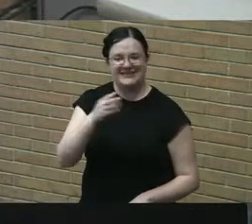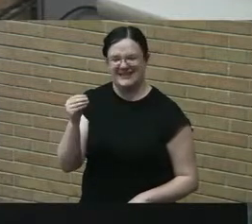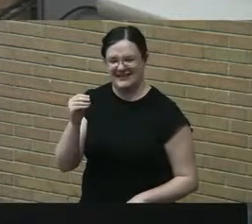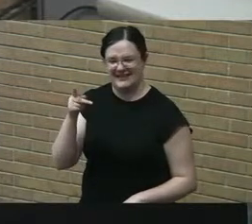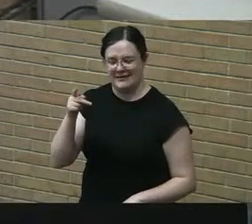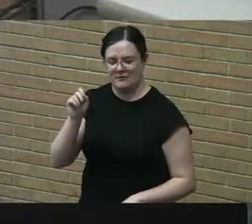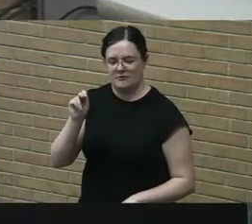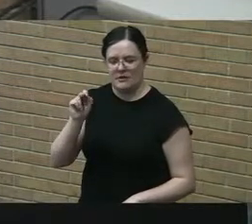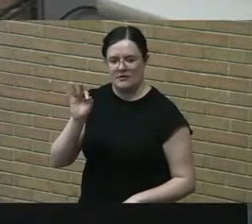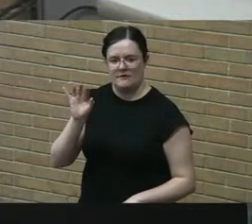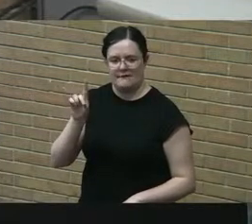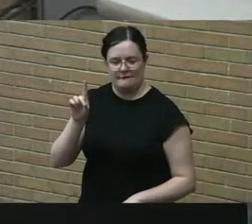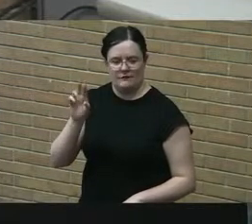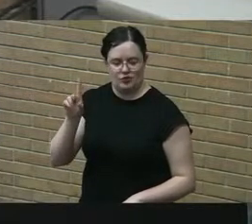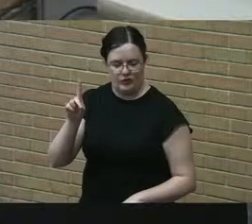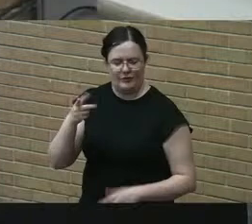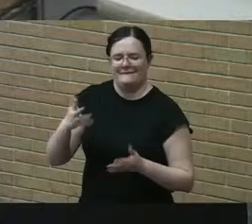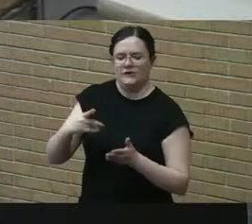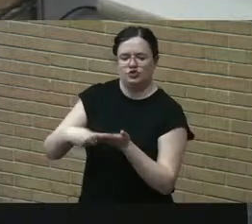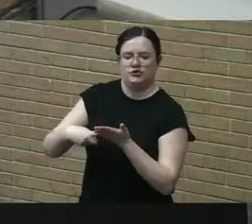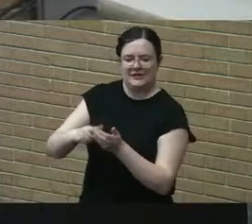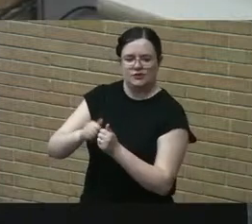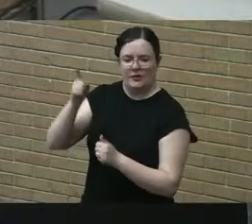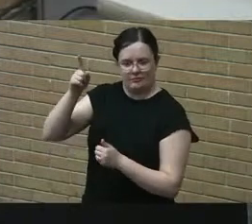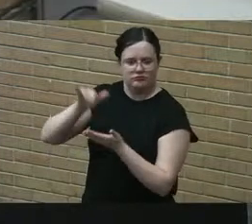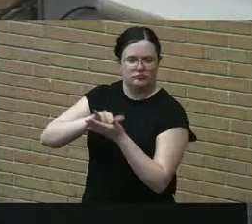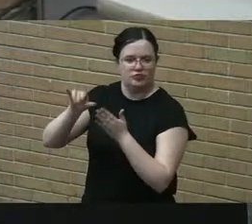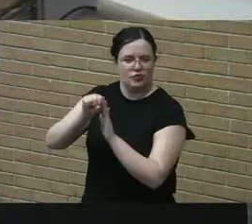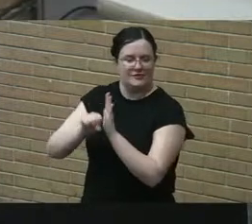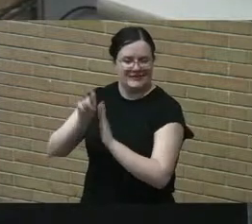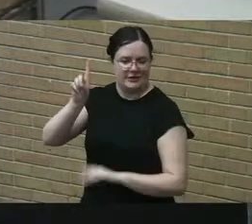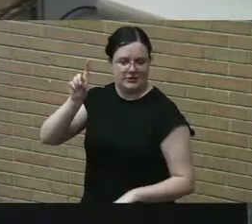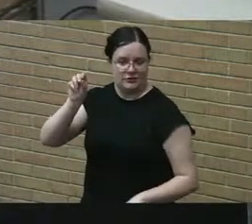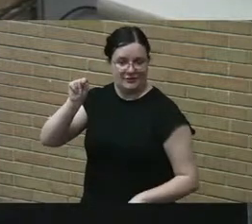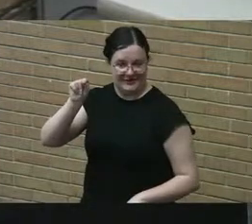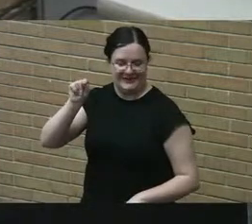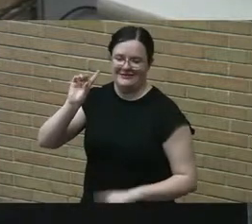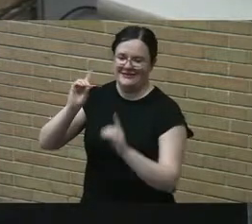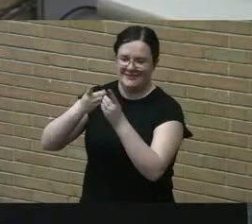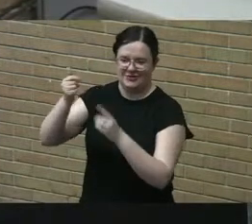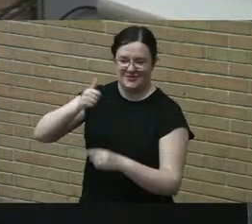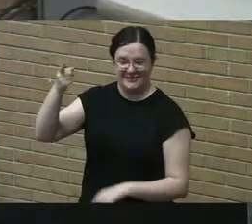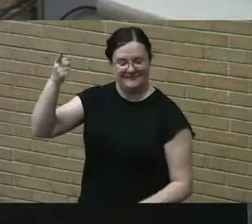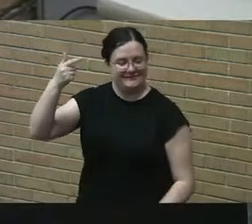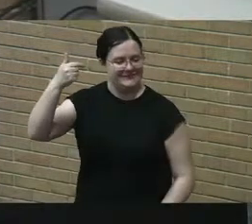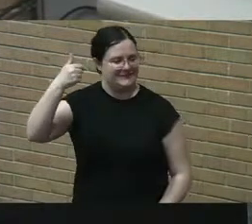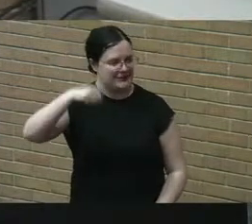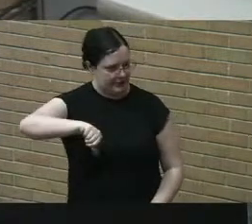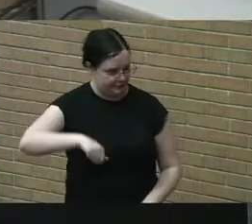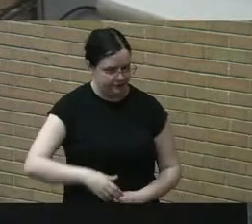was discussed with the New York State Department of Transportation, and it was declined.